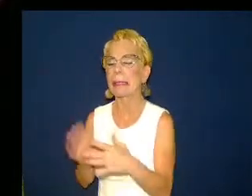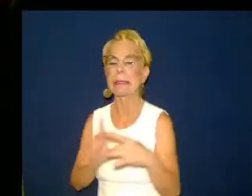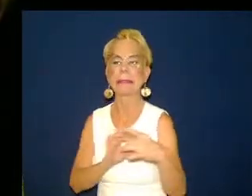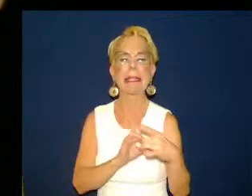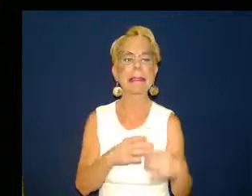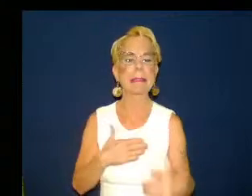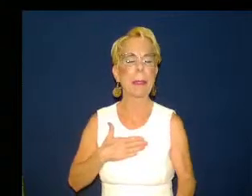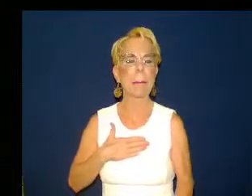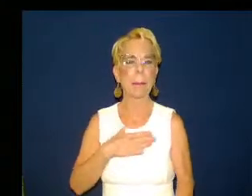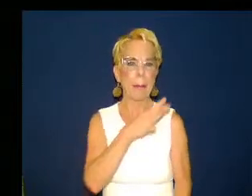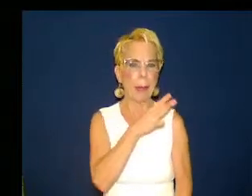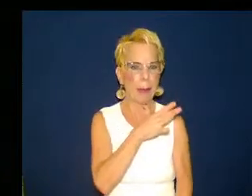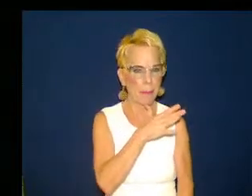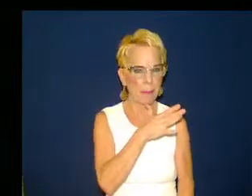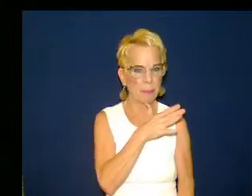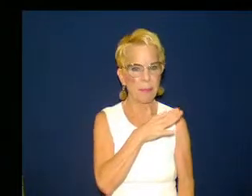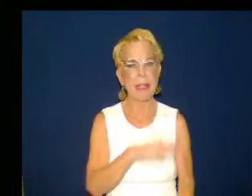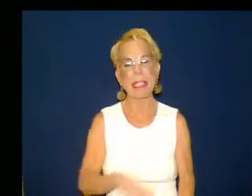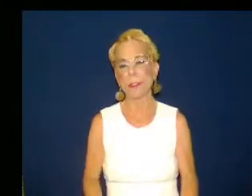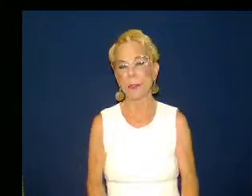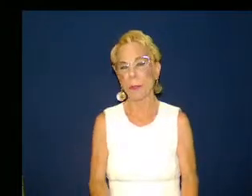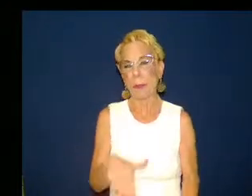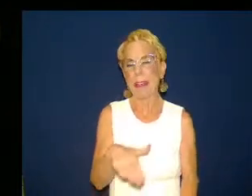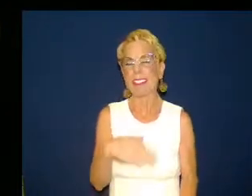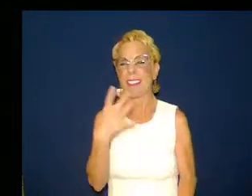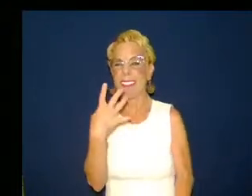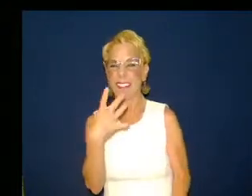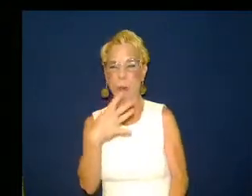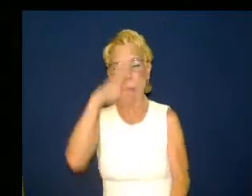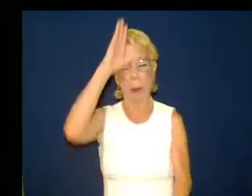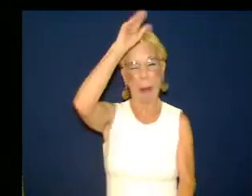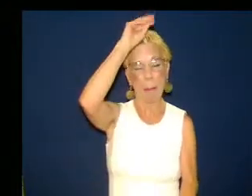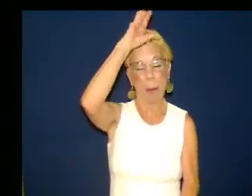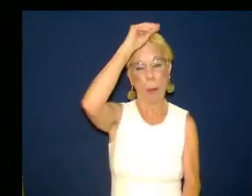math, she had four wild redneck boys within